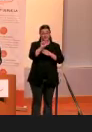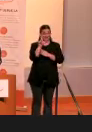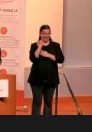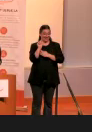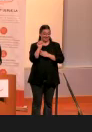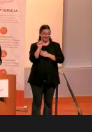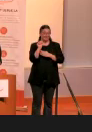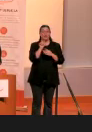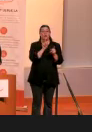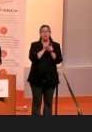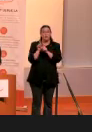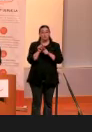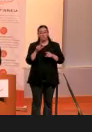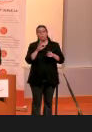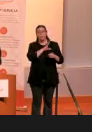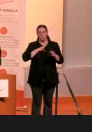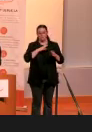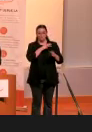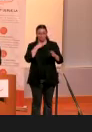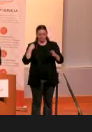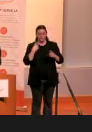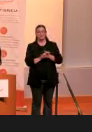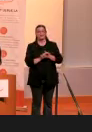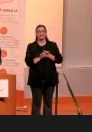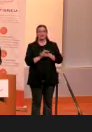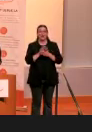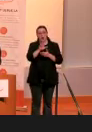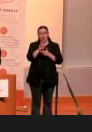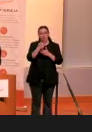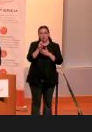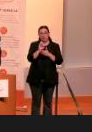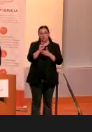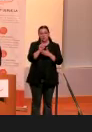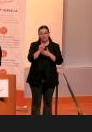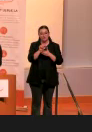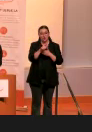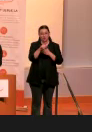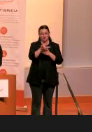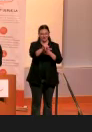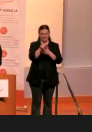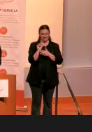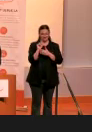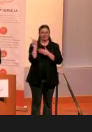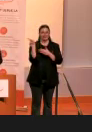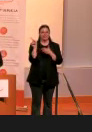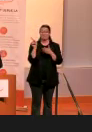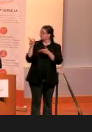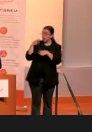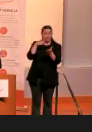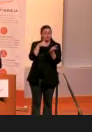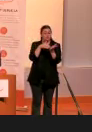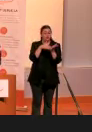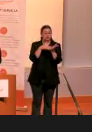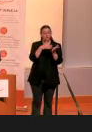An emeritus board member, a world-renowned rheumatologist, the member of our medical advisory board, Dr. Daniel